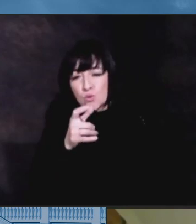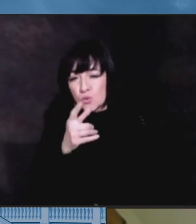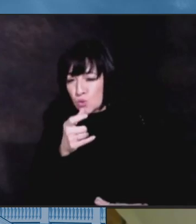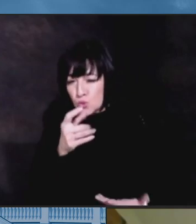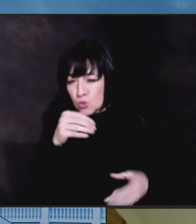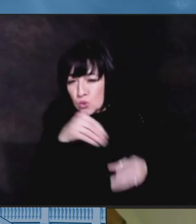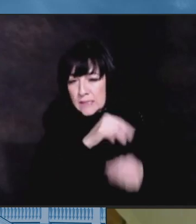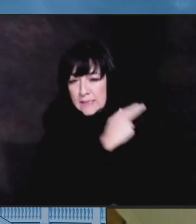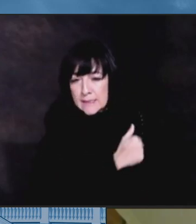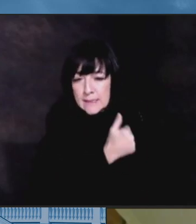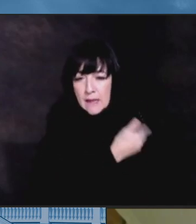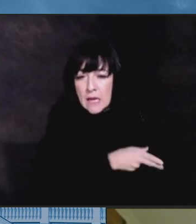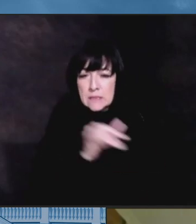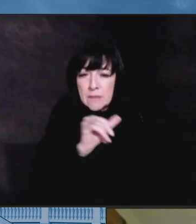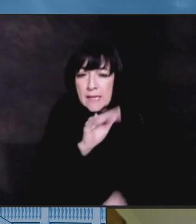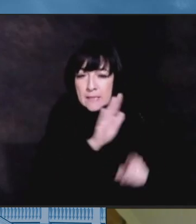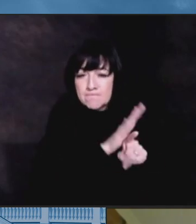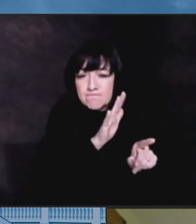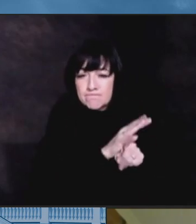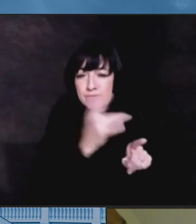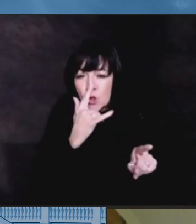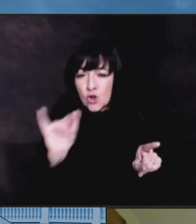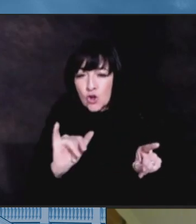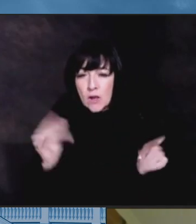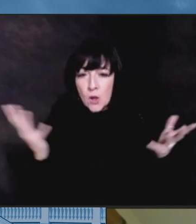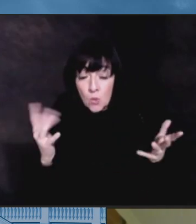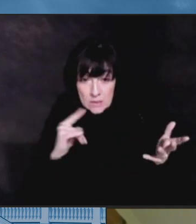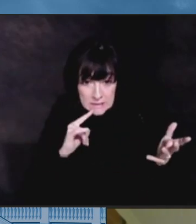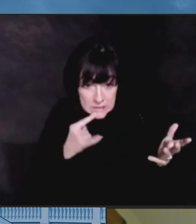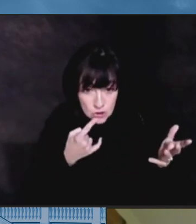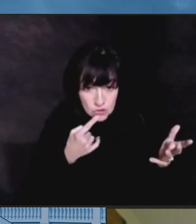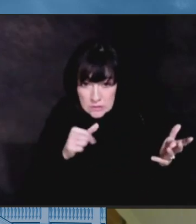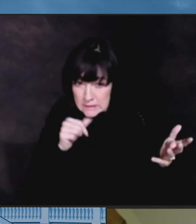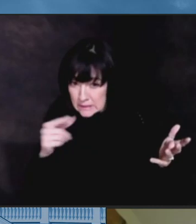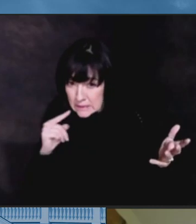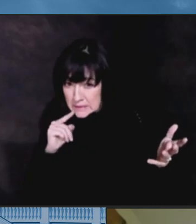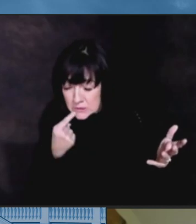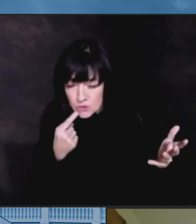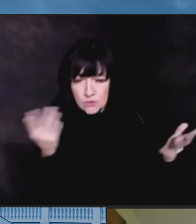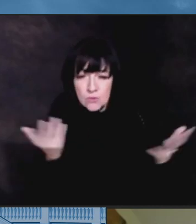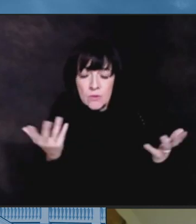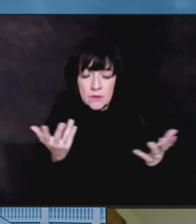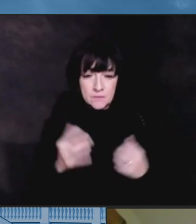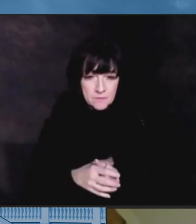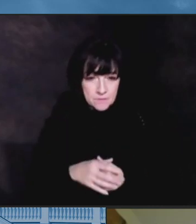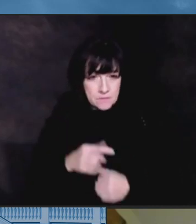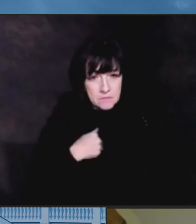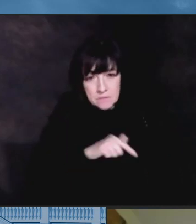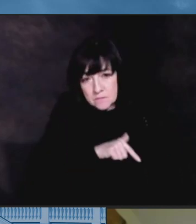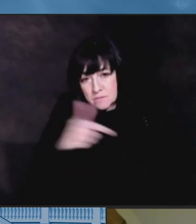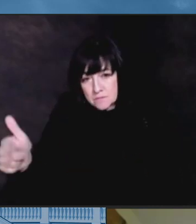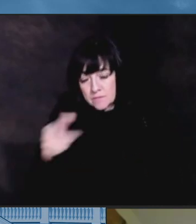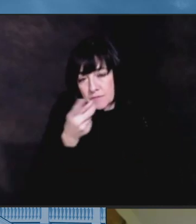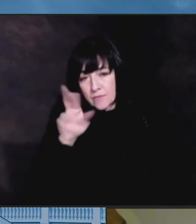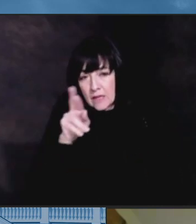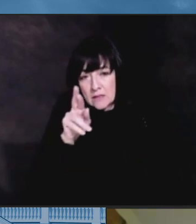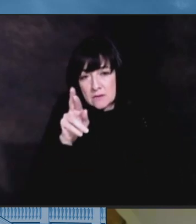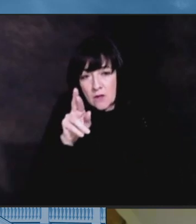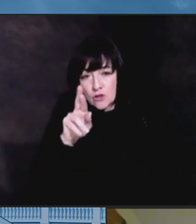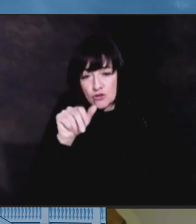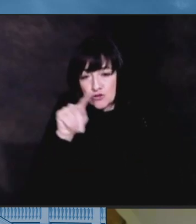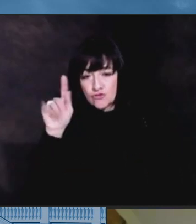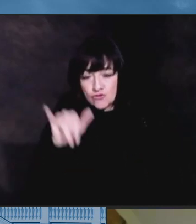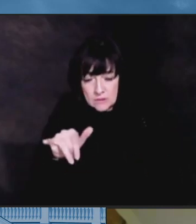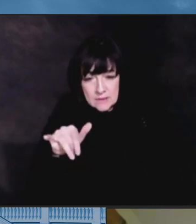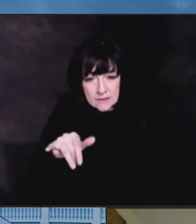serious. I'll turn it over to Dr. Rattay. I'll just provide the information that was provided to